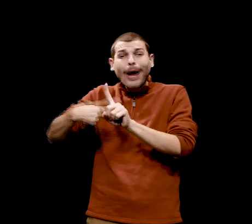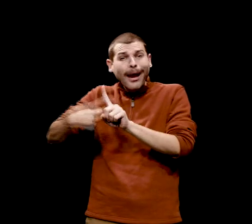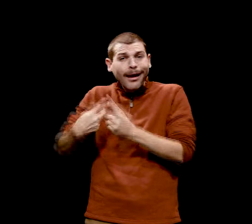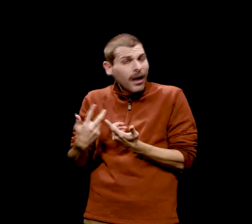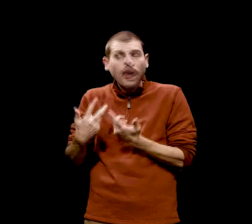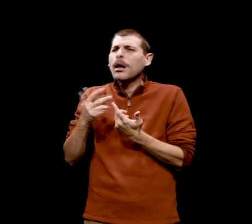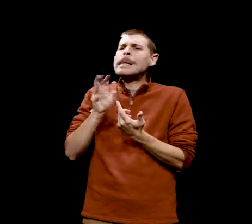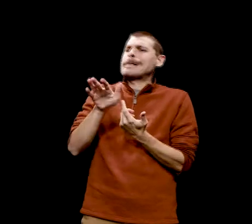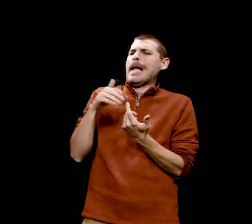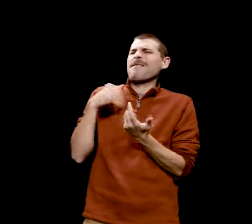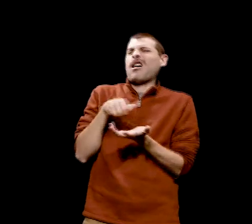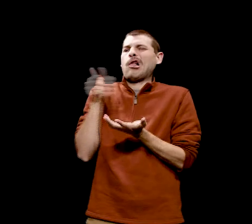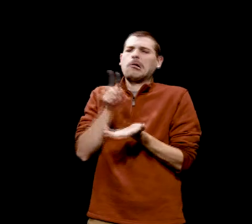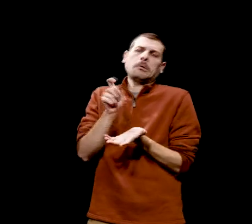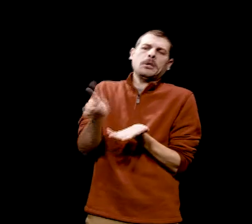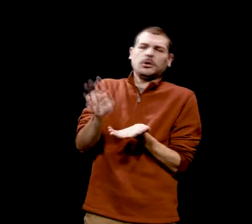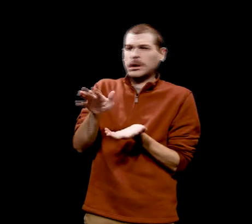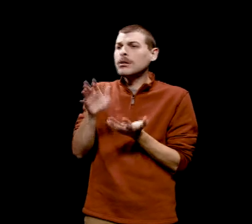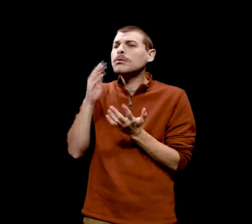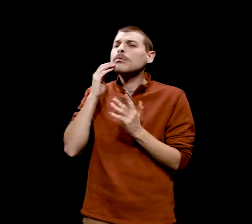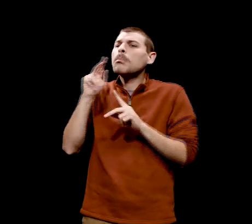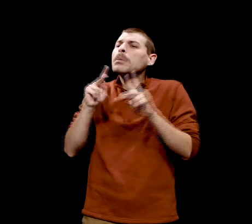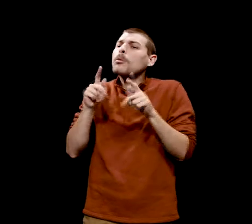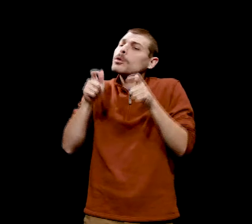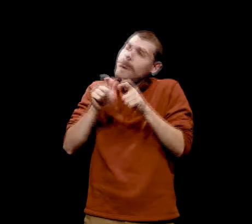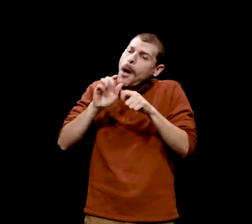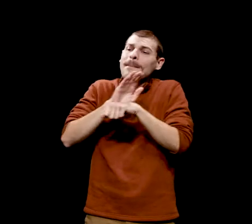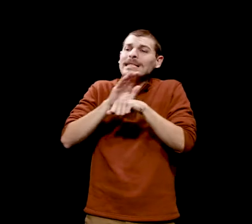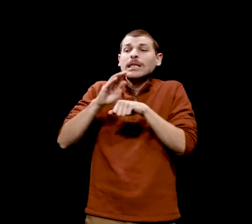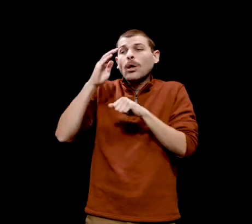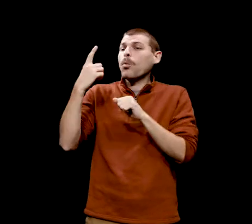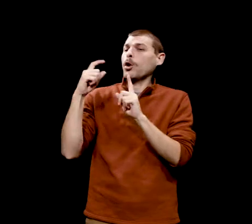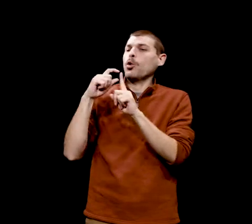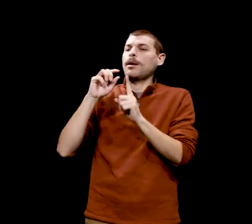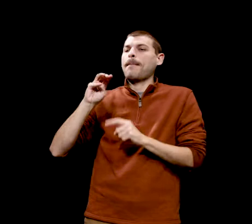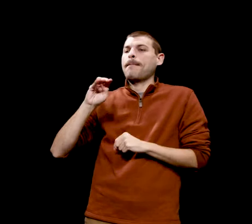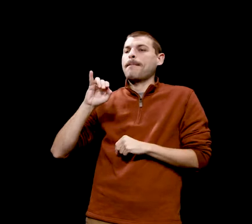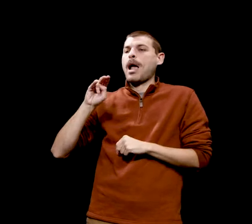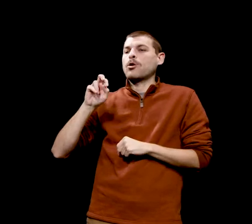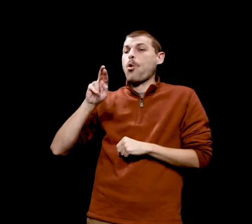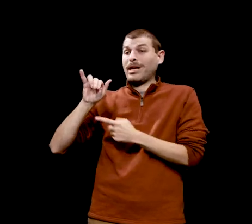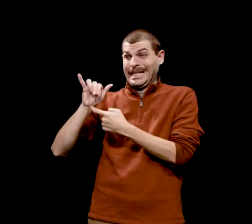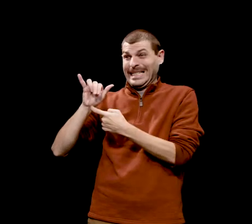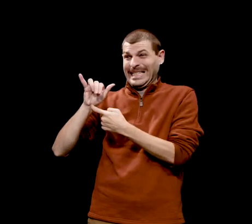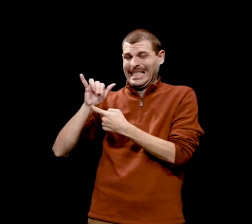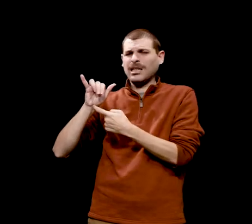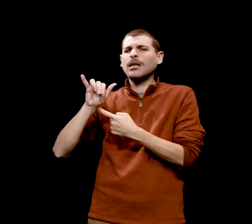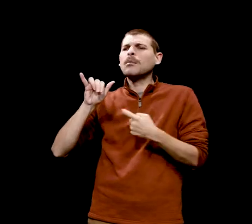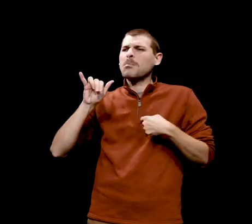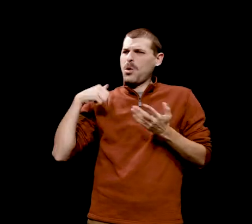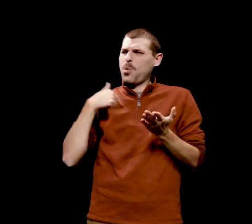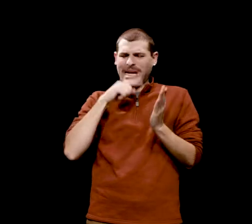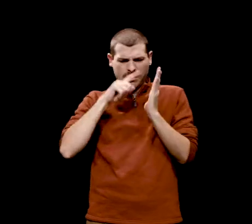question. Sure. We're talking about minority business owners. In Portland, actually, white women make up a substantial portion of what we consider to